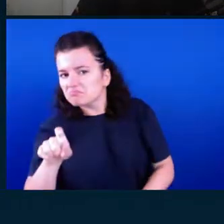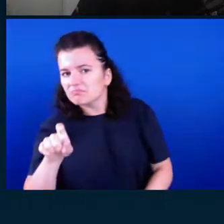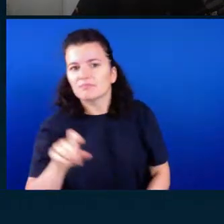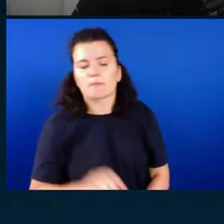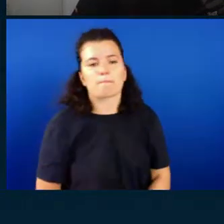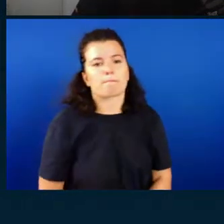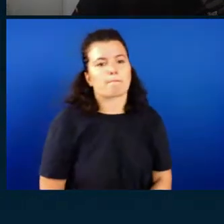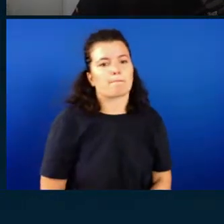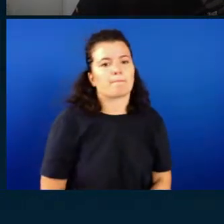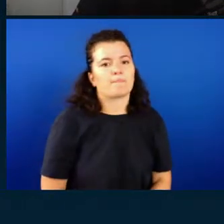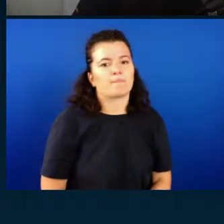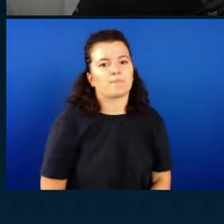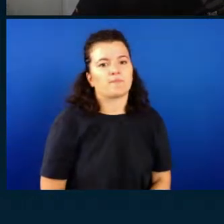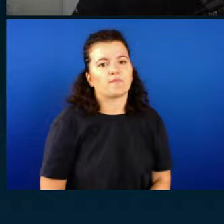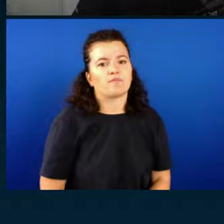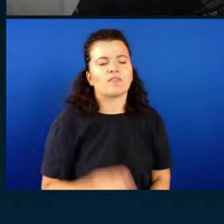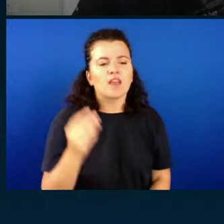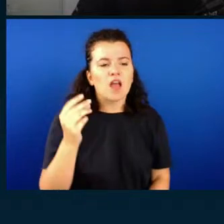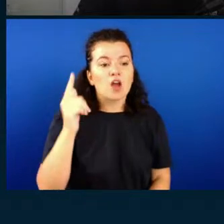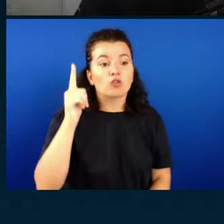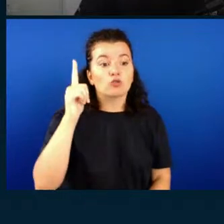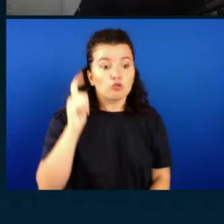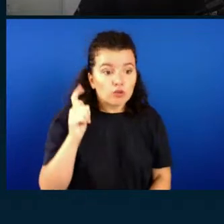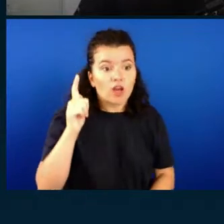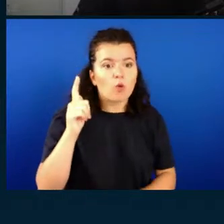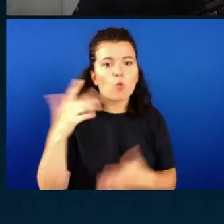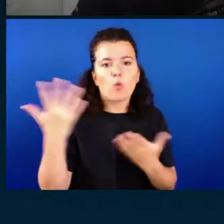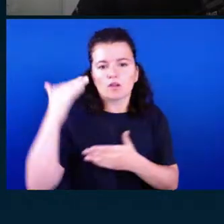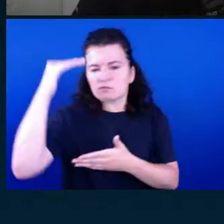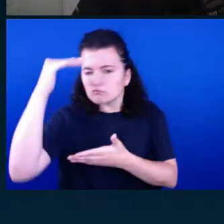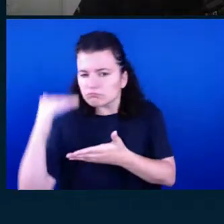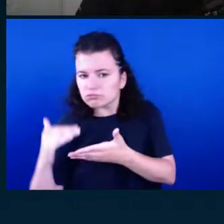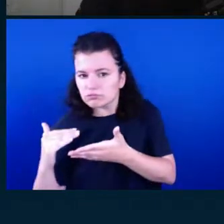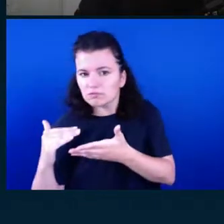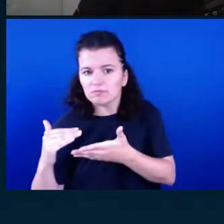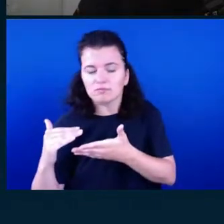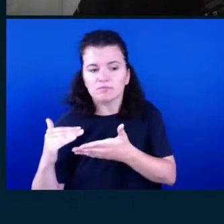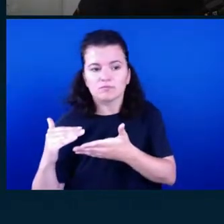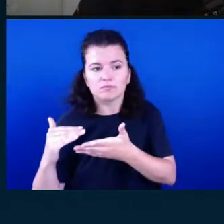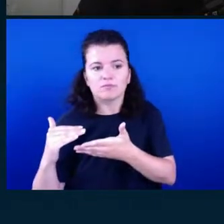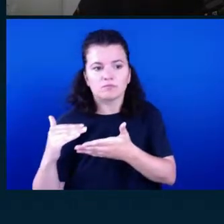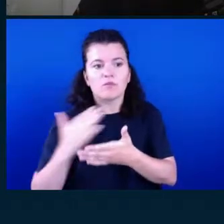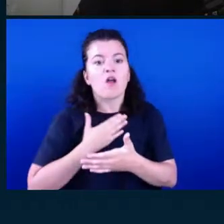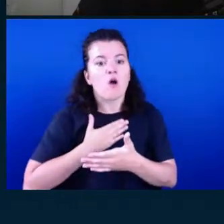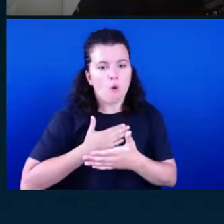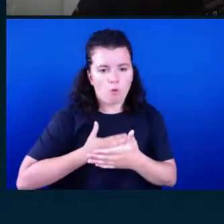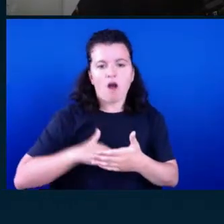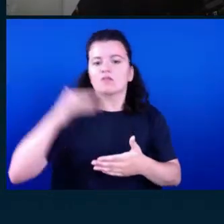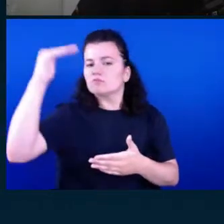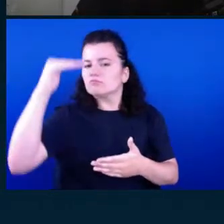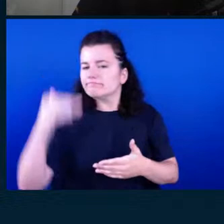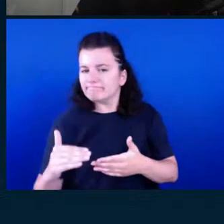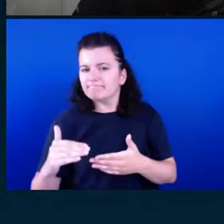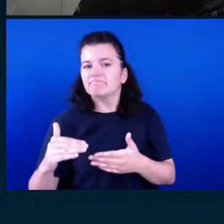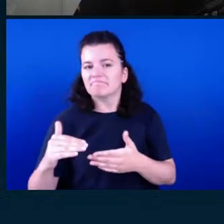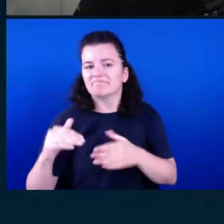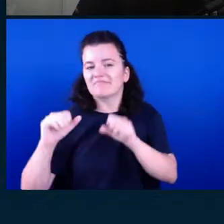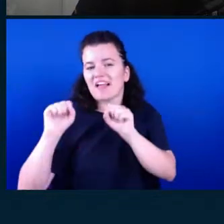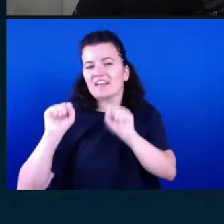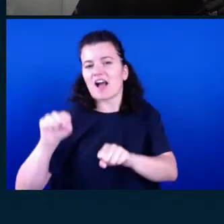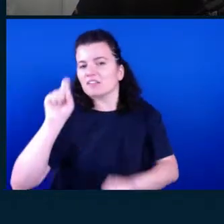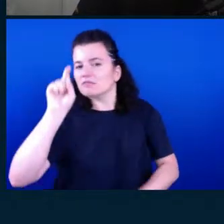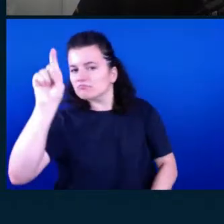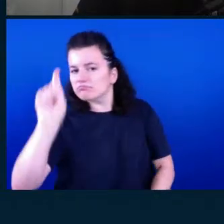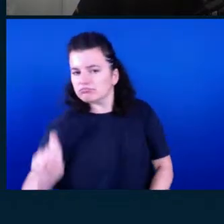And it asks me what trigger I want to run. We walked through all these triggers, all those that were available. And here we have